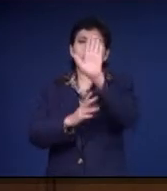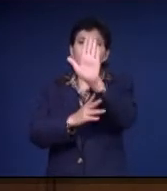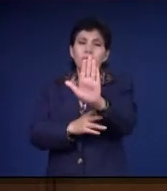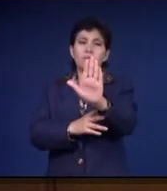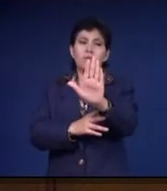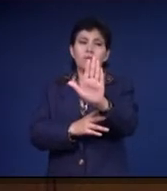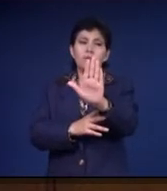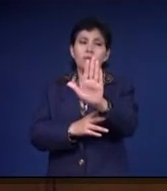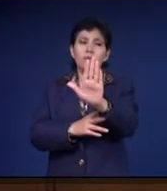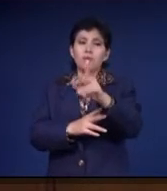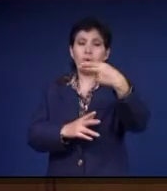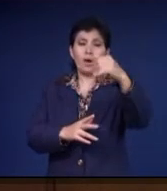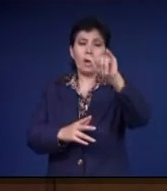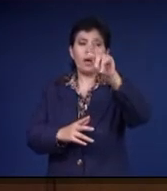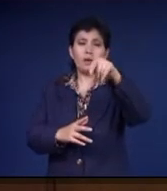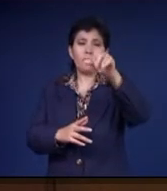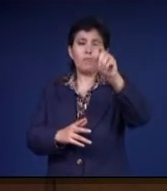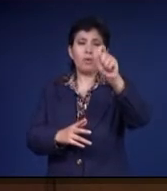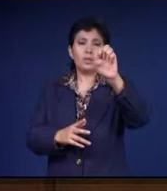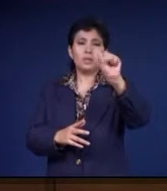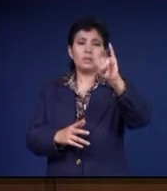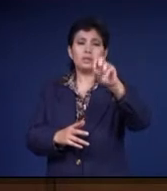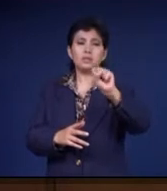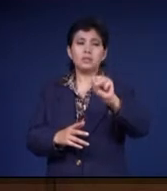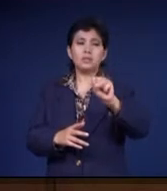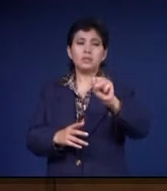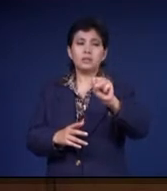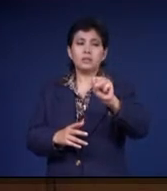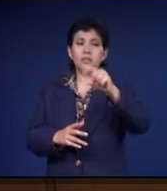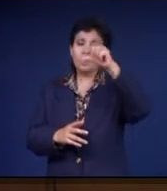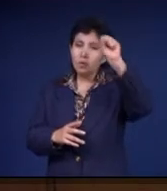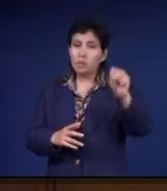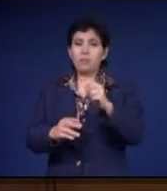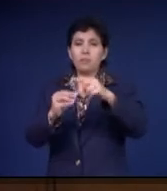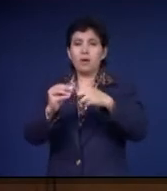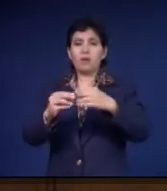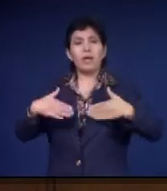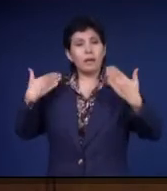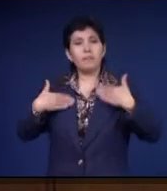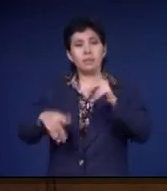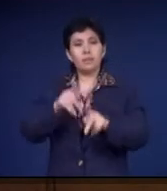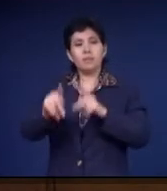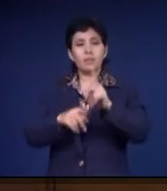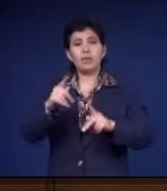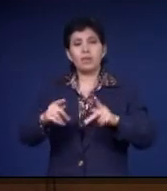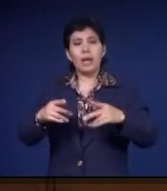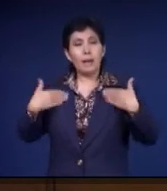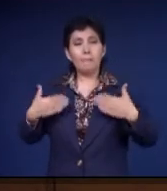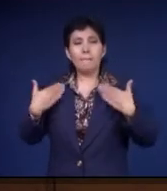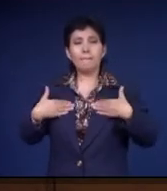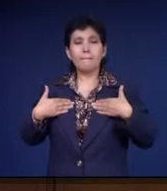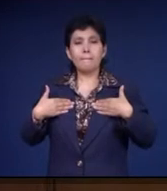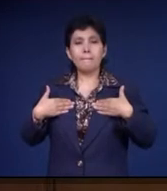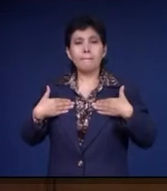your hypothesis questions that happy people produce a happy mood,